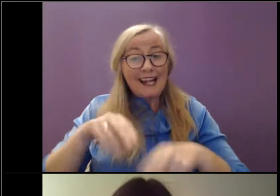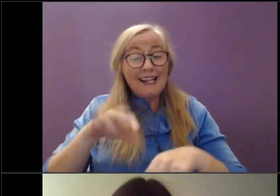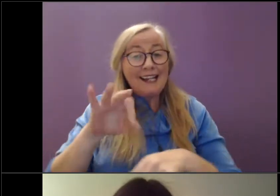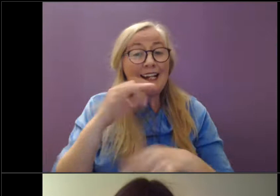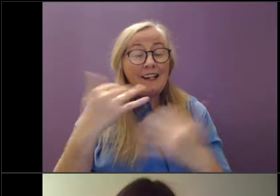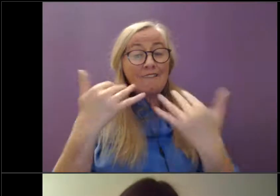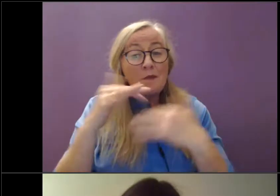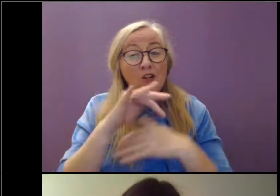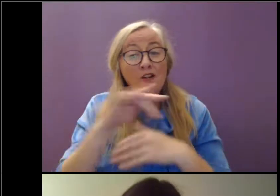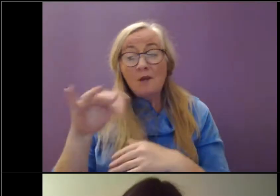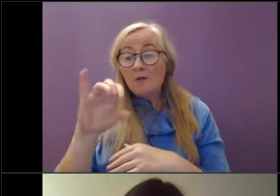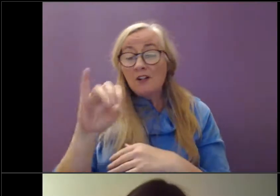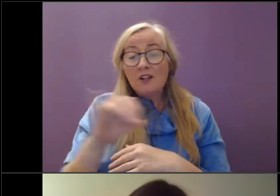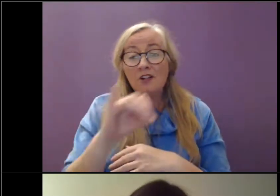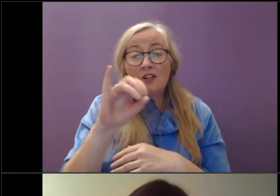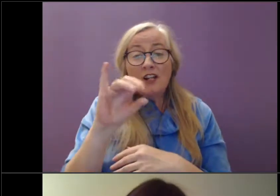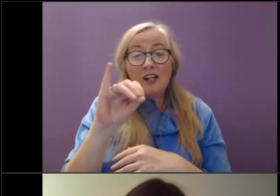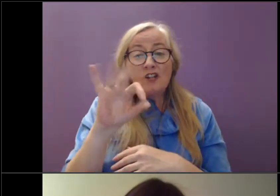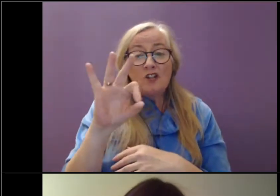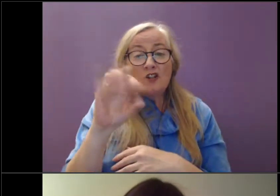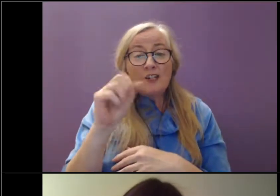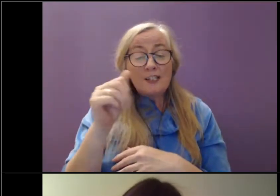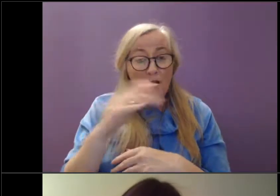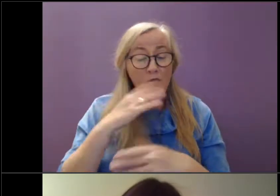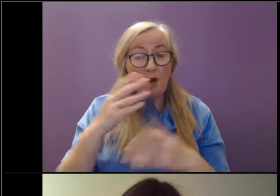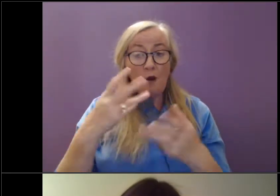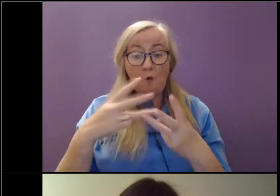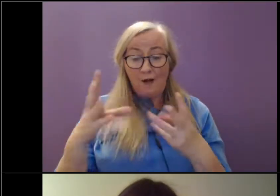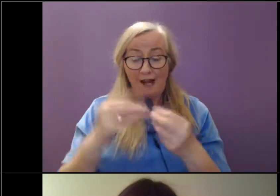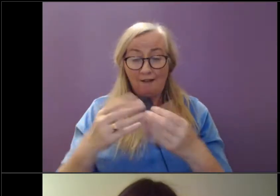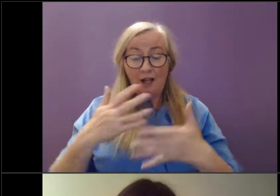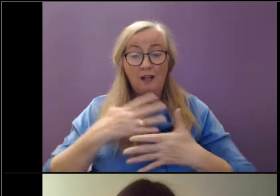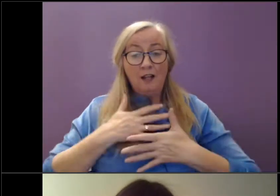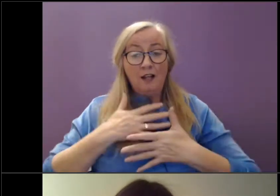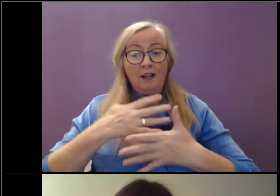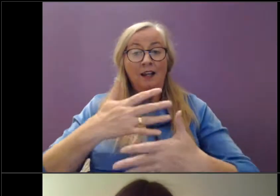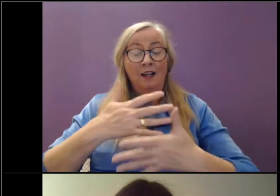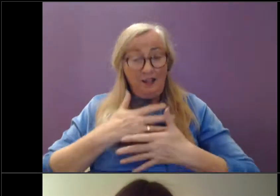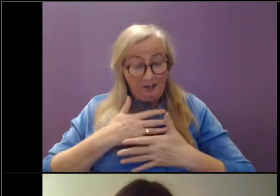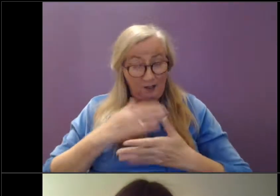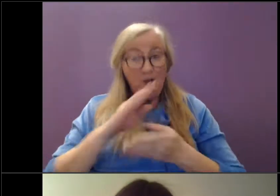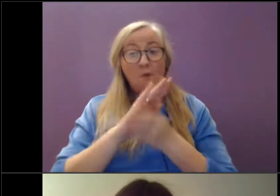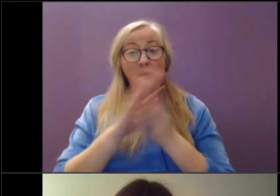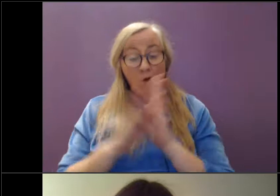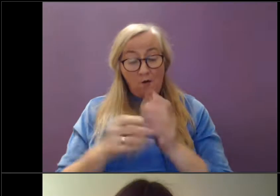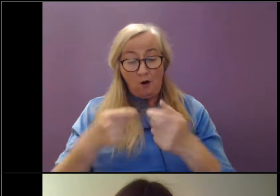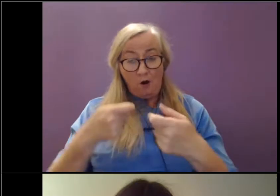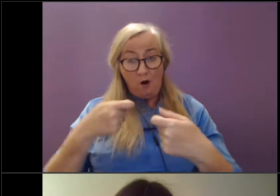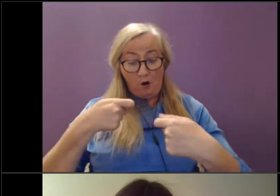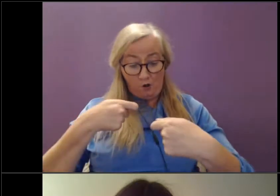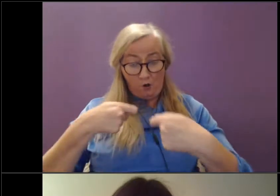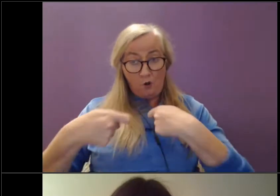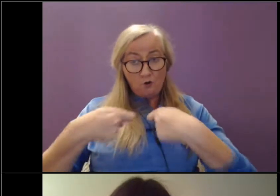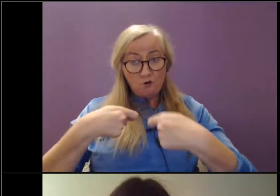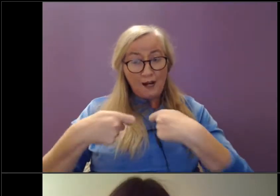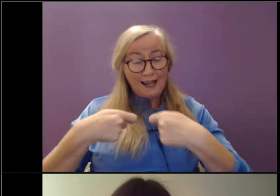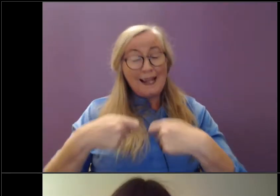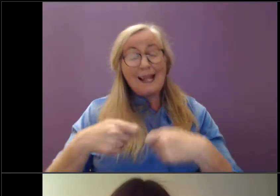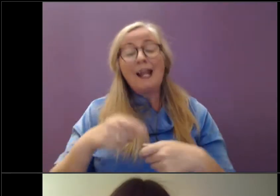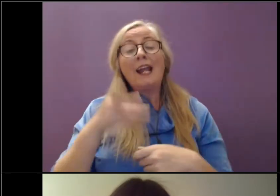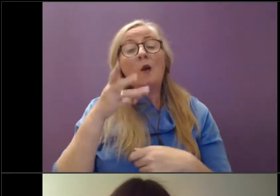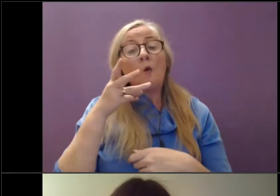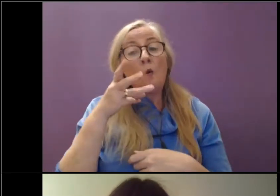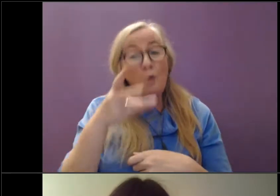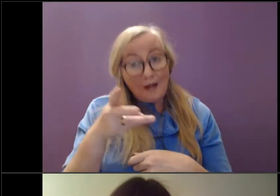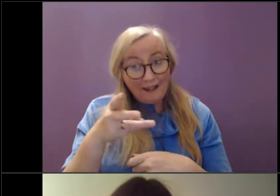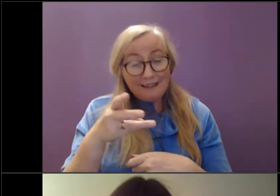even just that, getting more oxygen and controlled into themselves and yourself as well. And sometimes it does take a little bit of walking away,